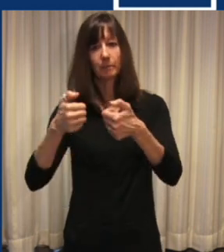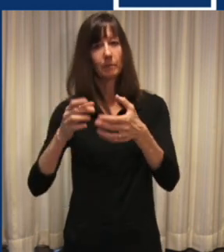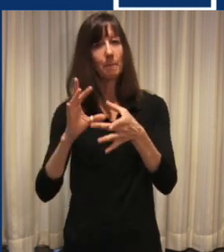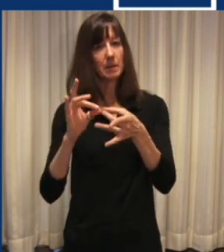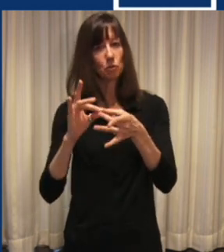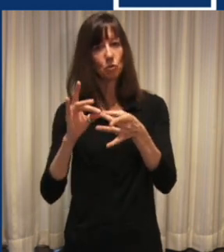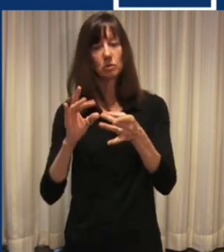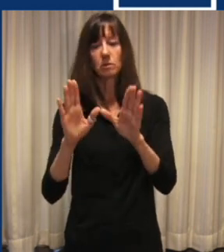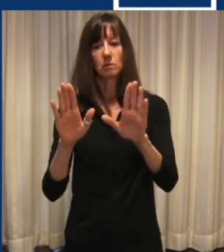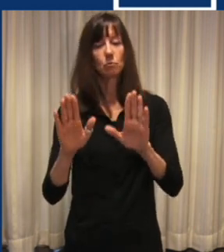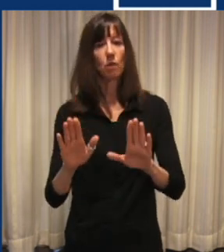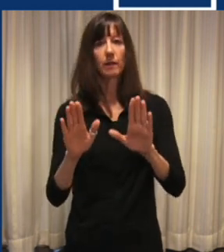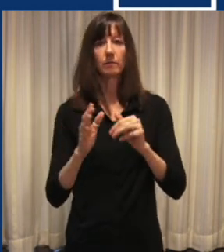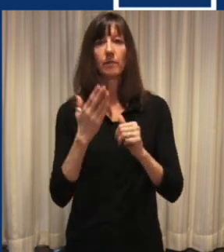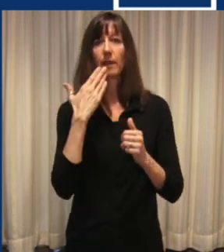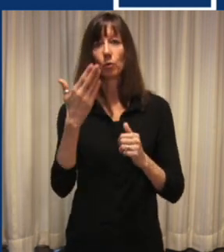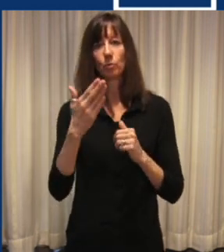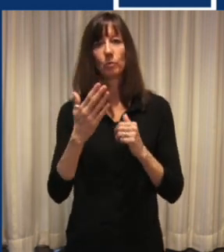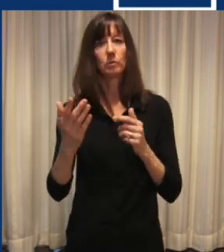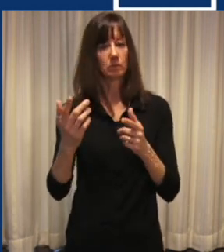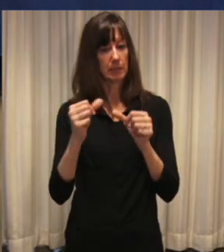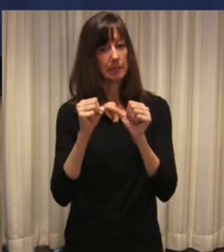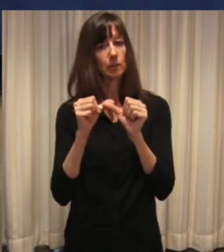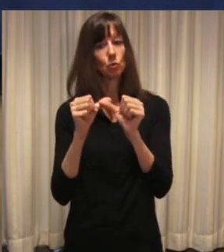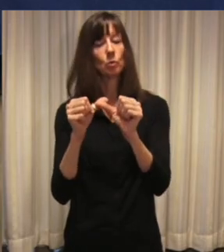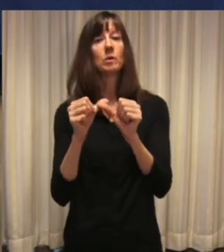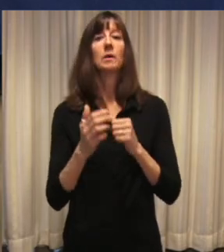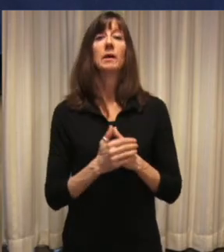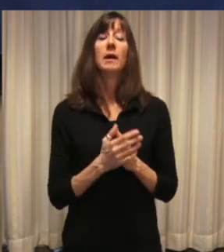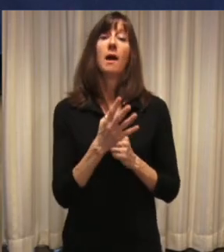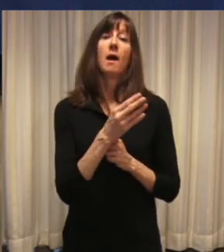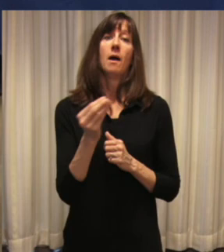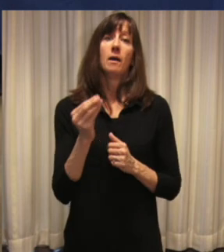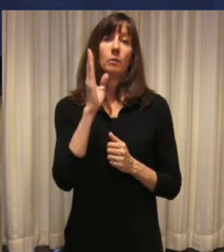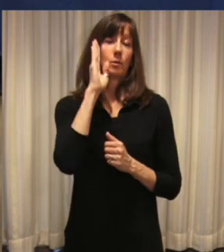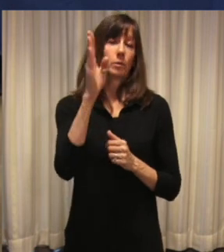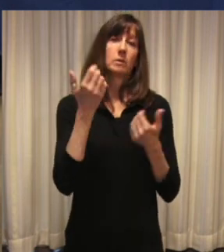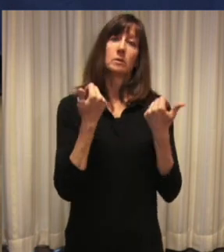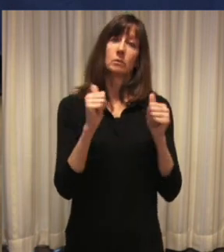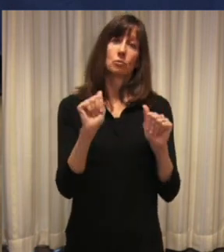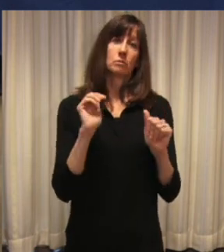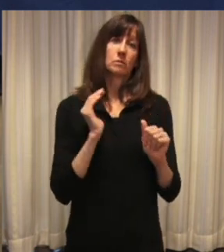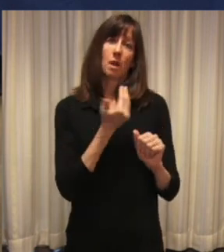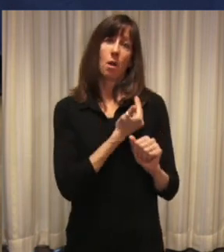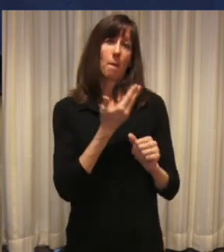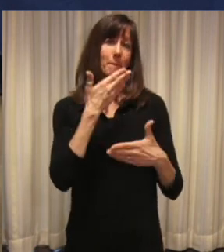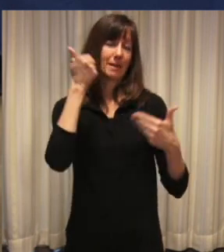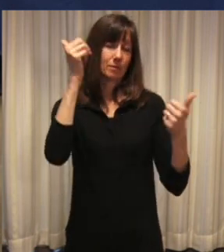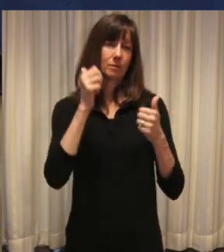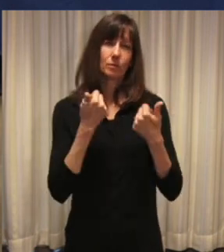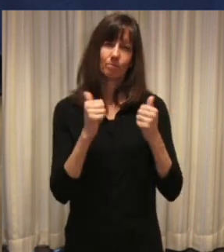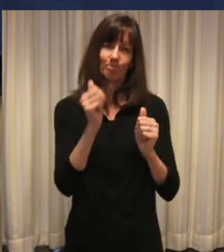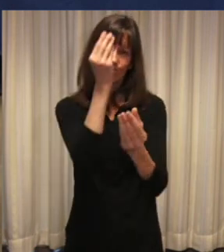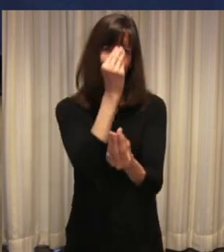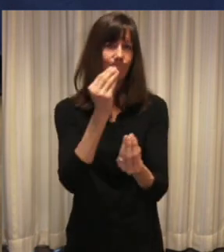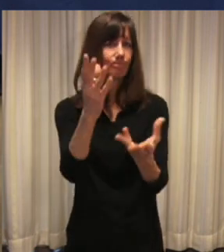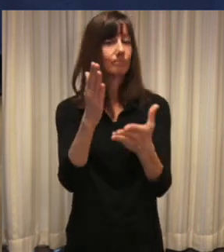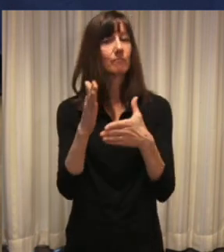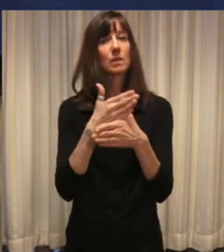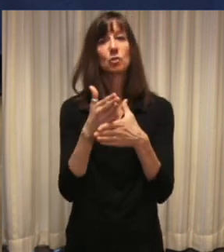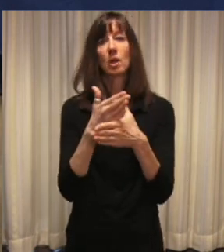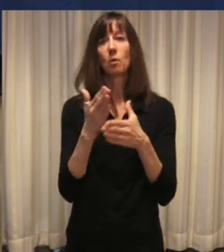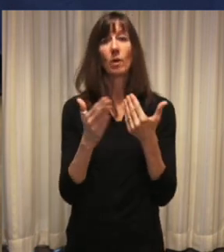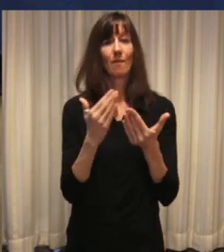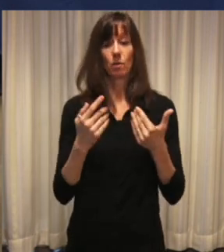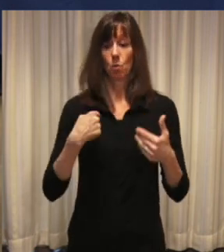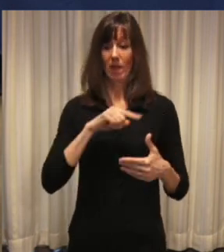coming. We will do our best to keep you updated, to share the information we have. My goal